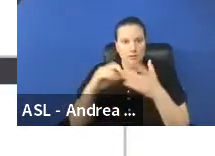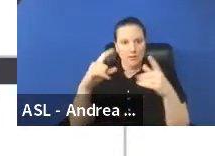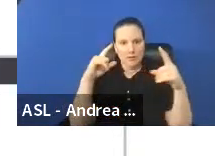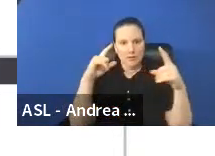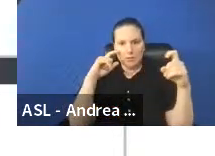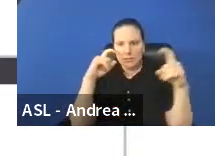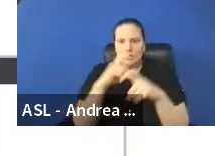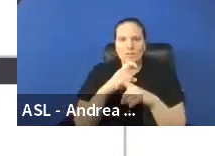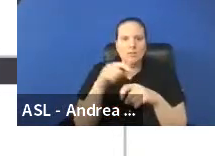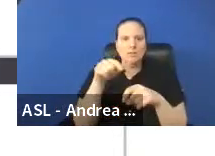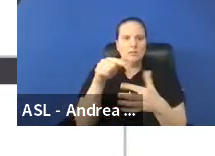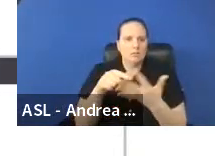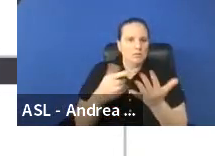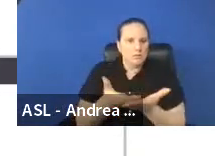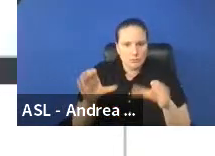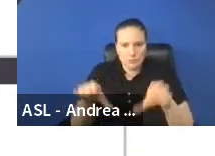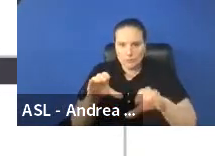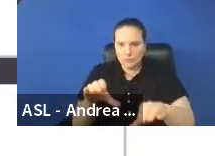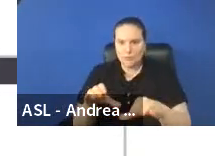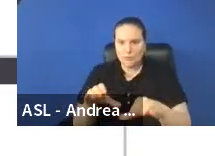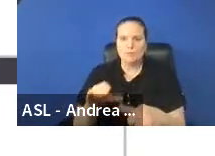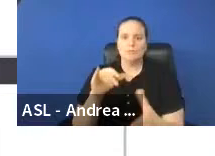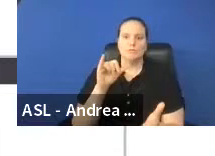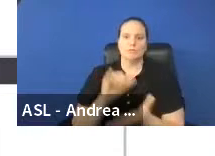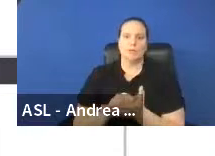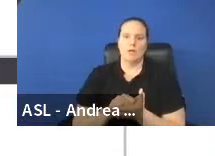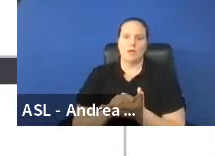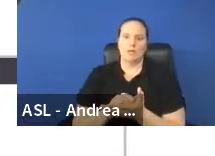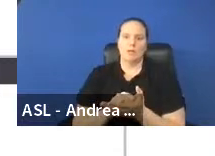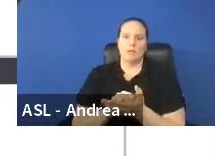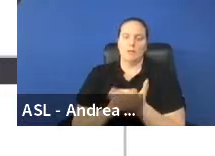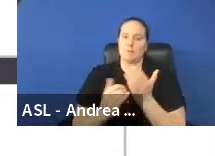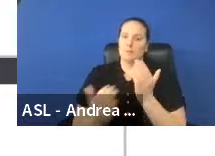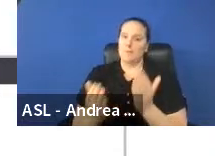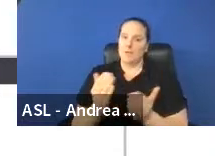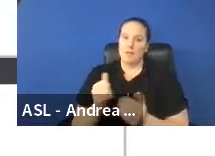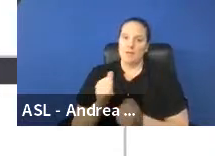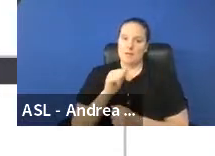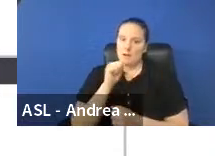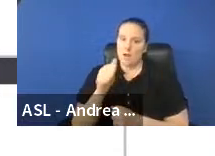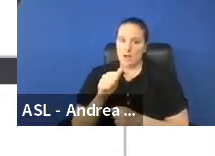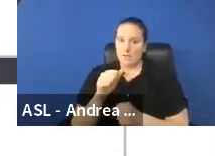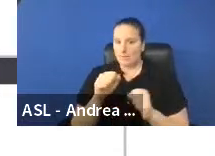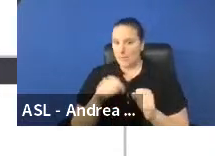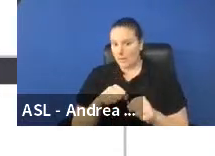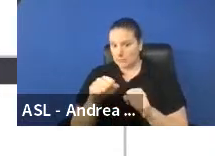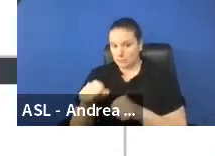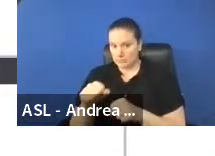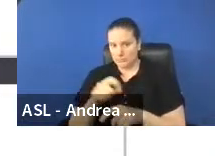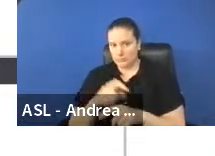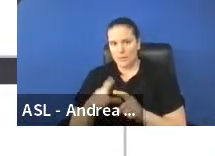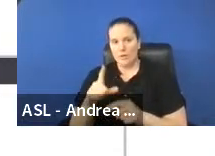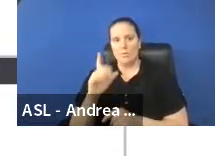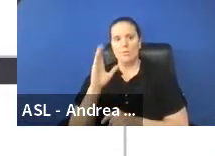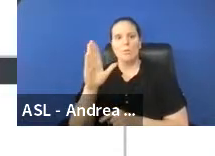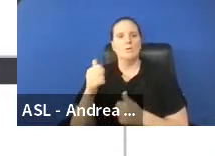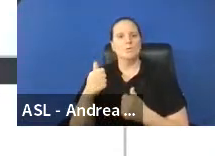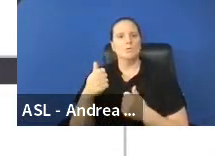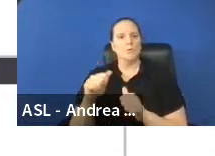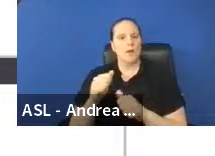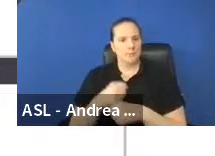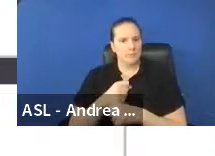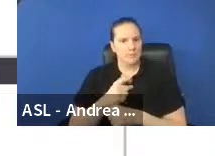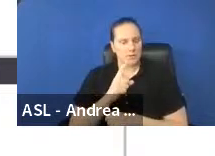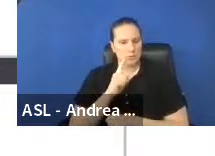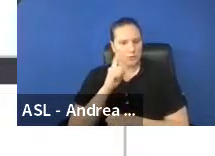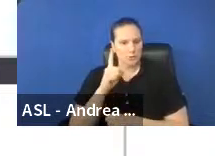other things we're doing, that may not be possible, but we will try and make sure